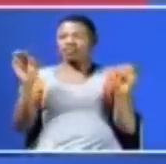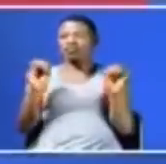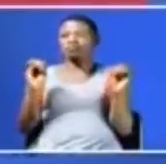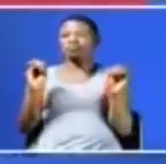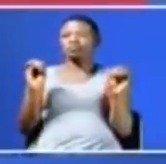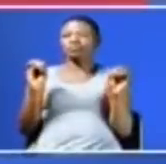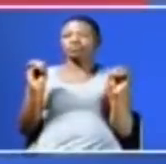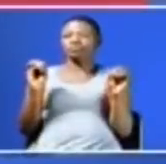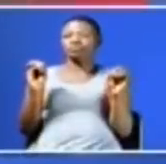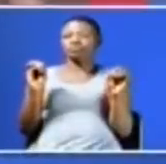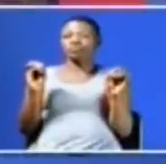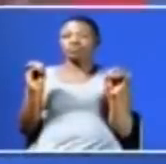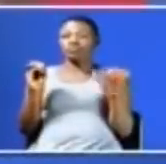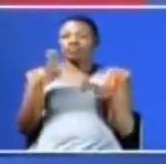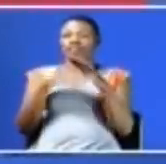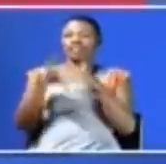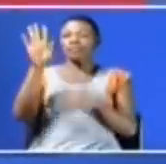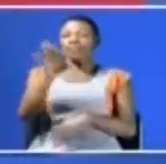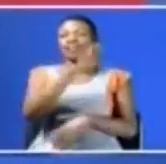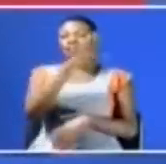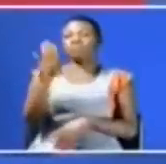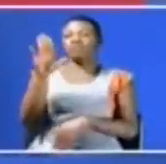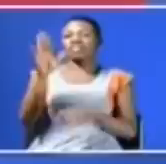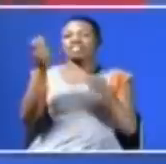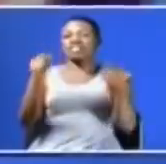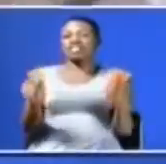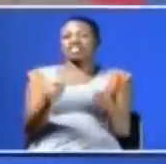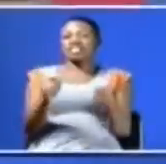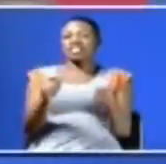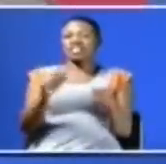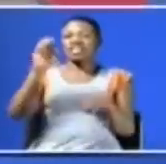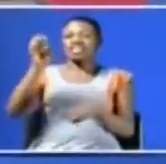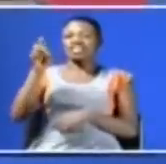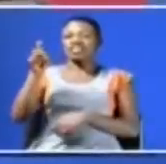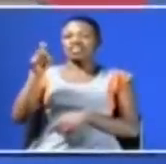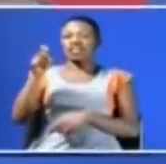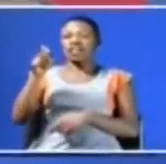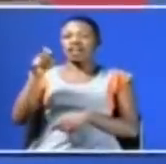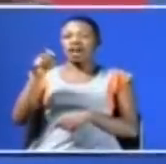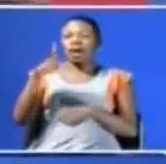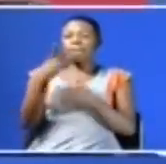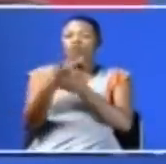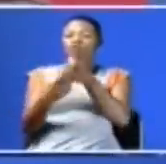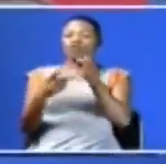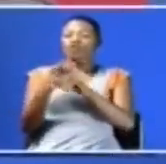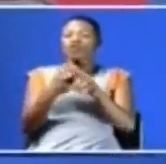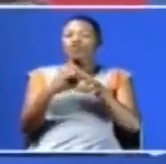Okay? In the parliamentary system, executive and majority are joint in parliament. They both come from